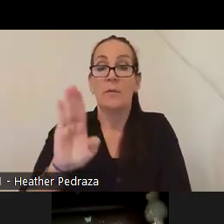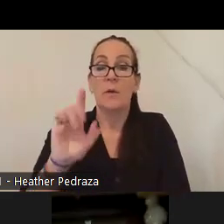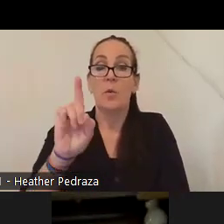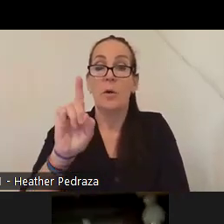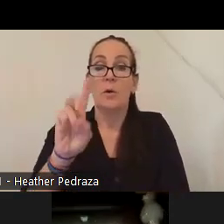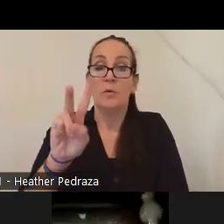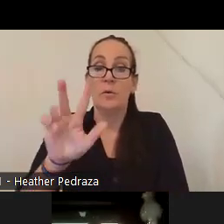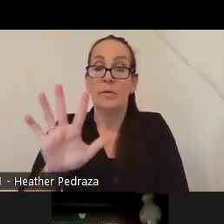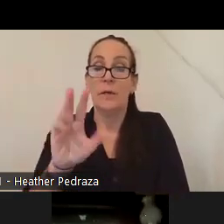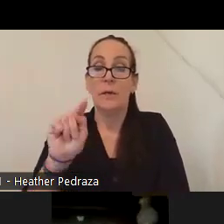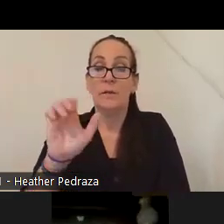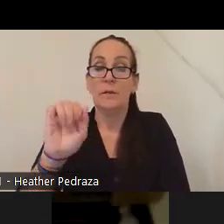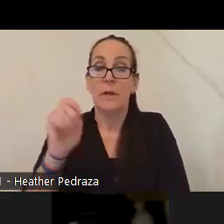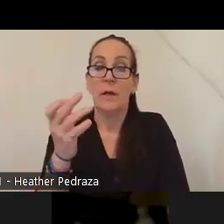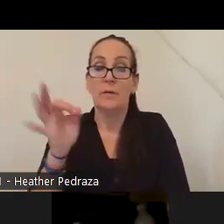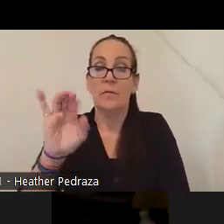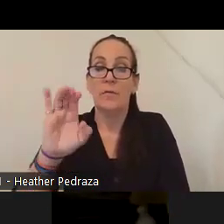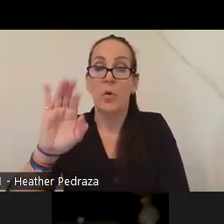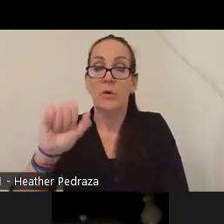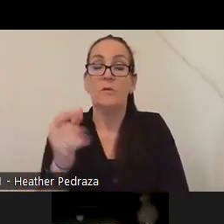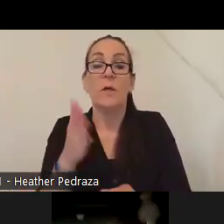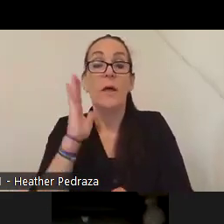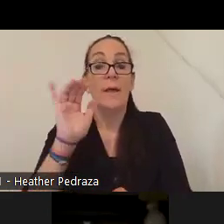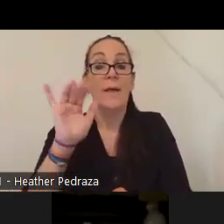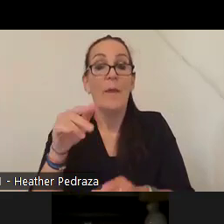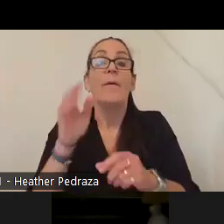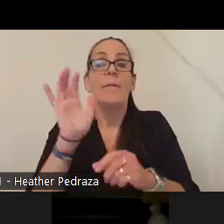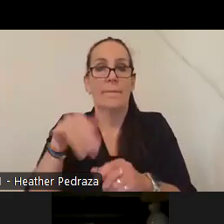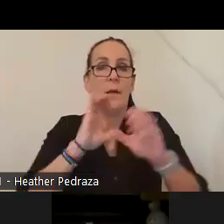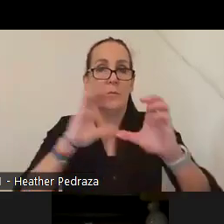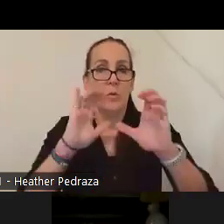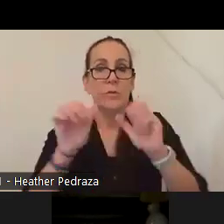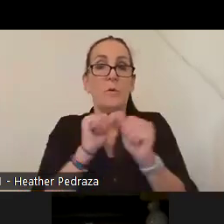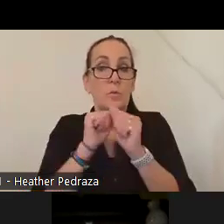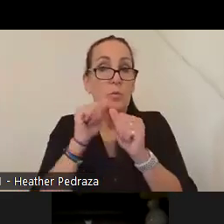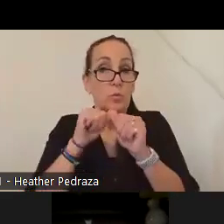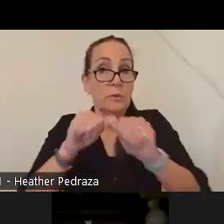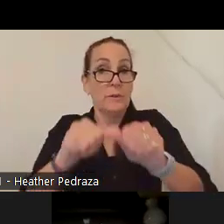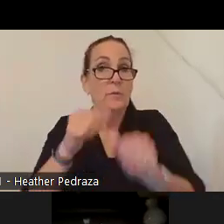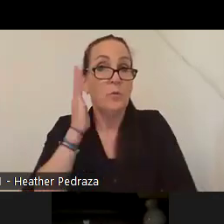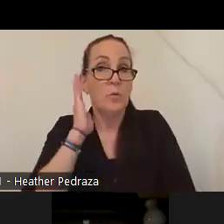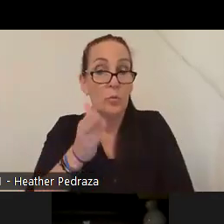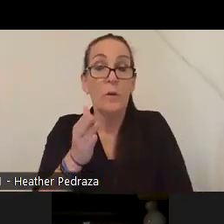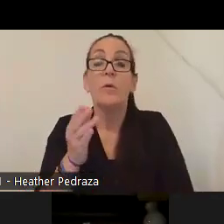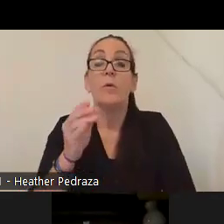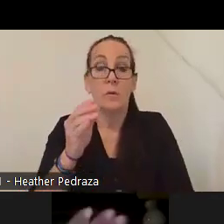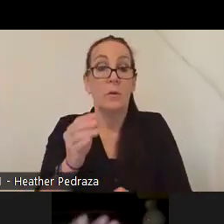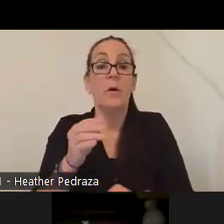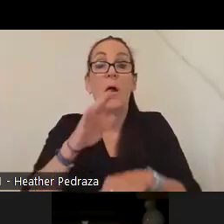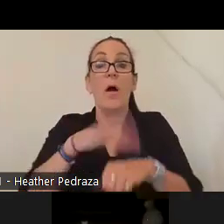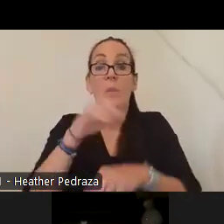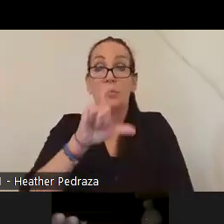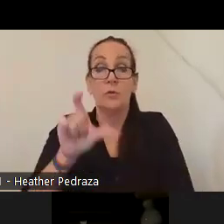continue at the next meeting next week, Tuesday at 4 p.m. by Zoom. And folks who are interested in understanding